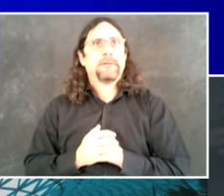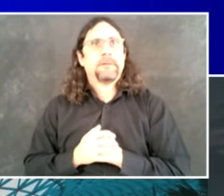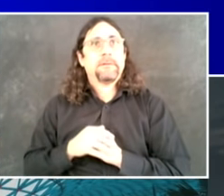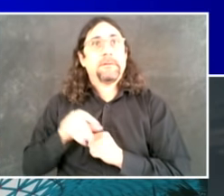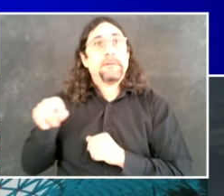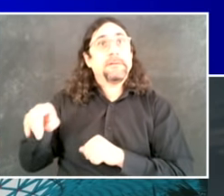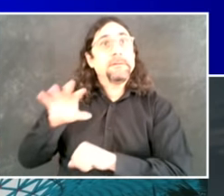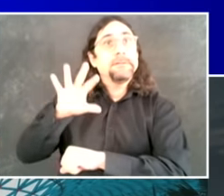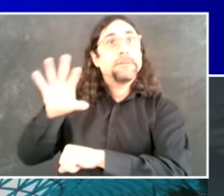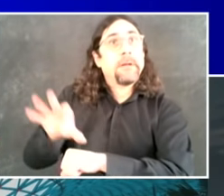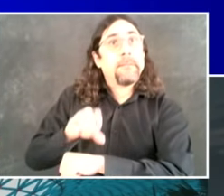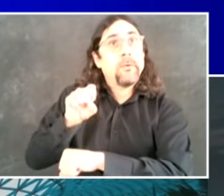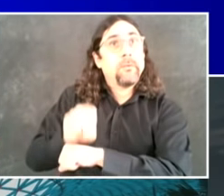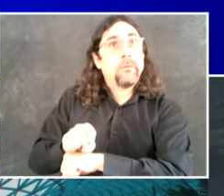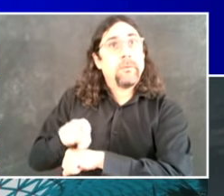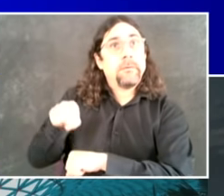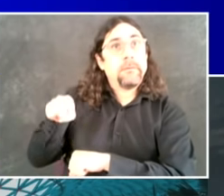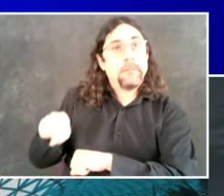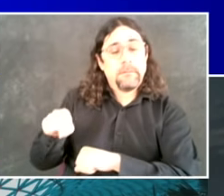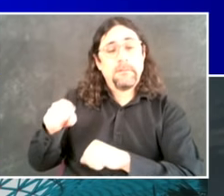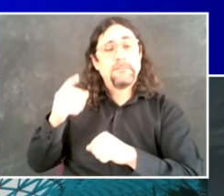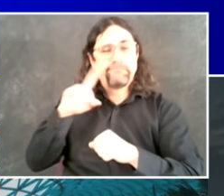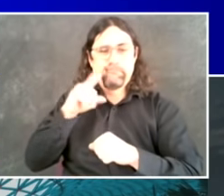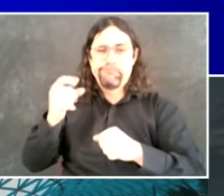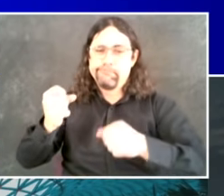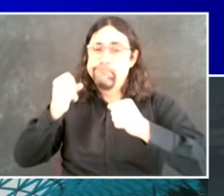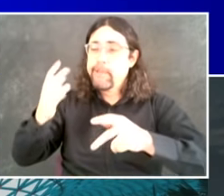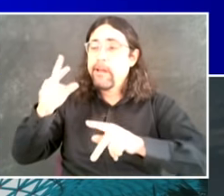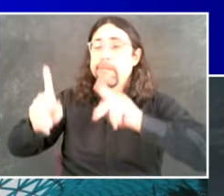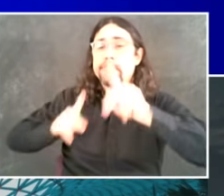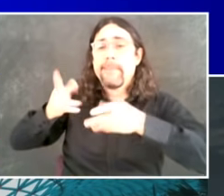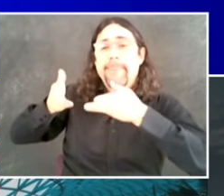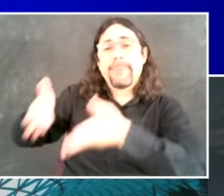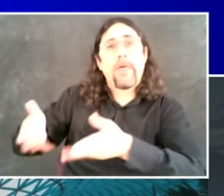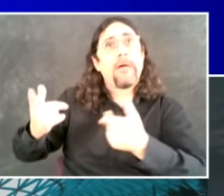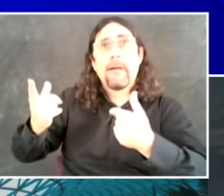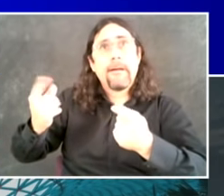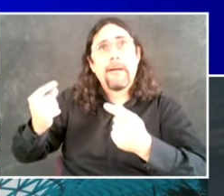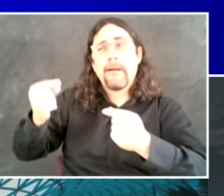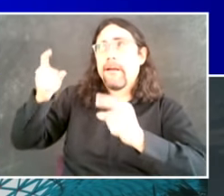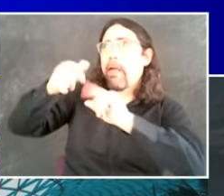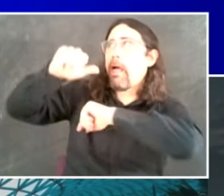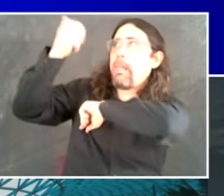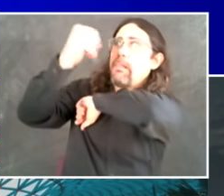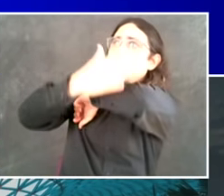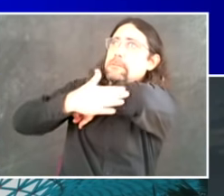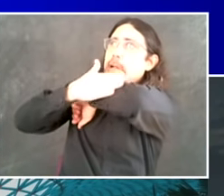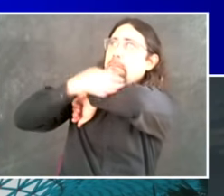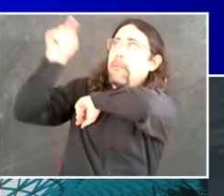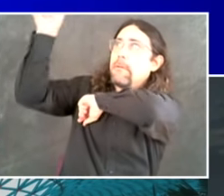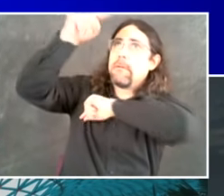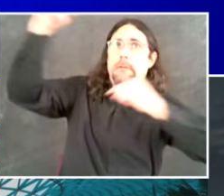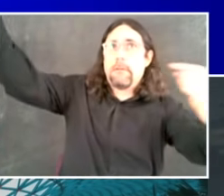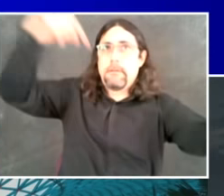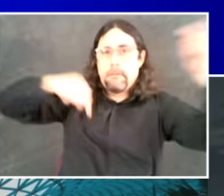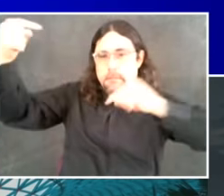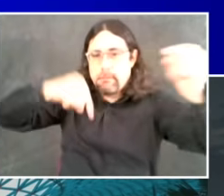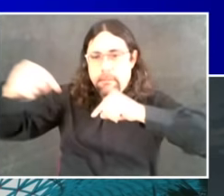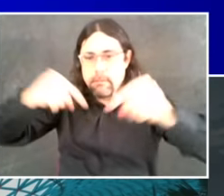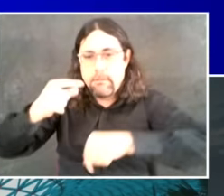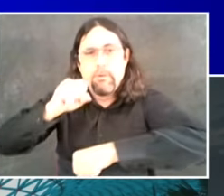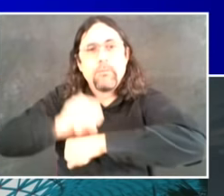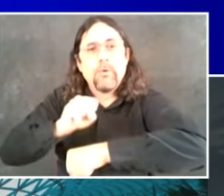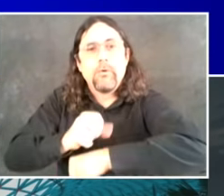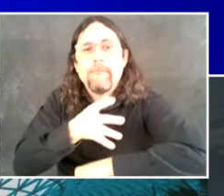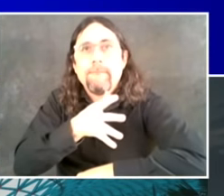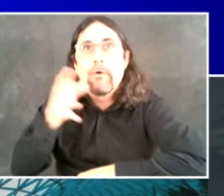were allowed to fill up. By late April, there were hundreds of new cases of the coronavirus. And